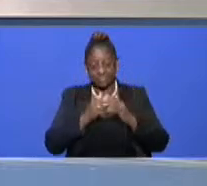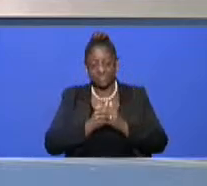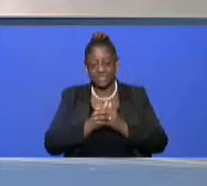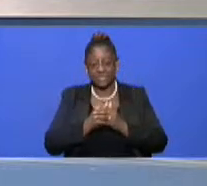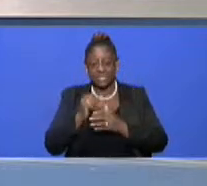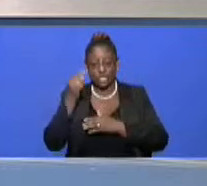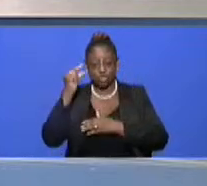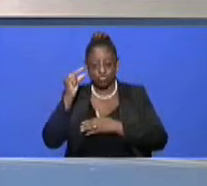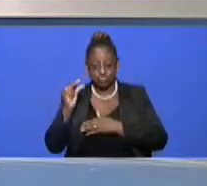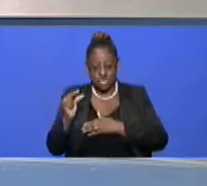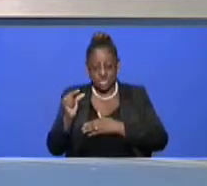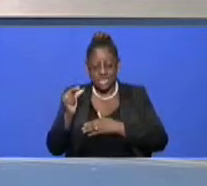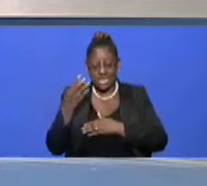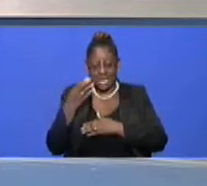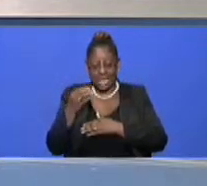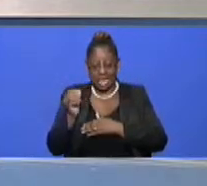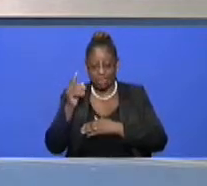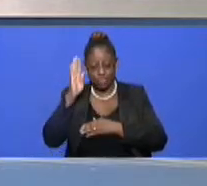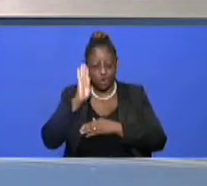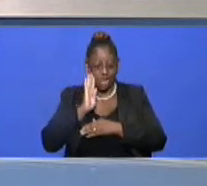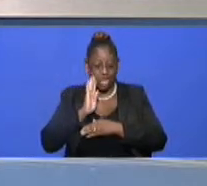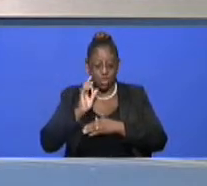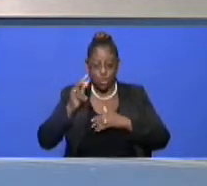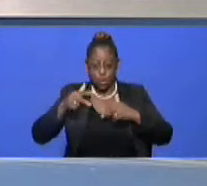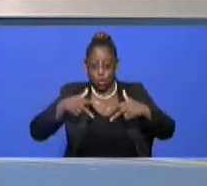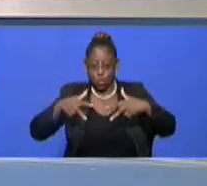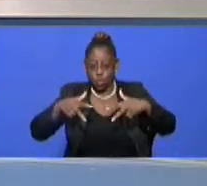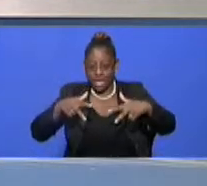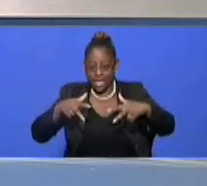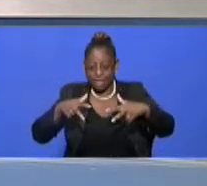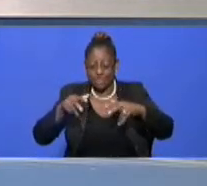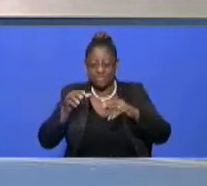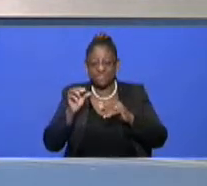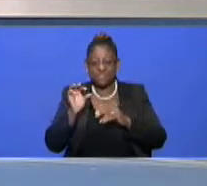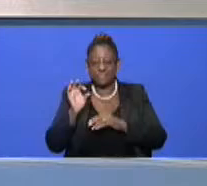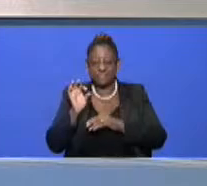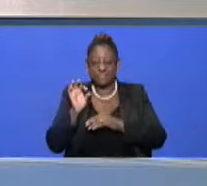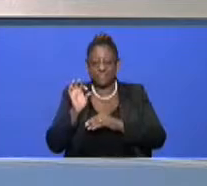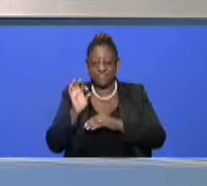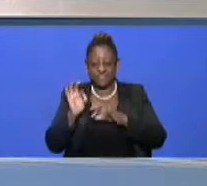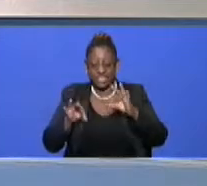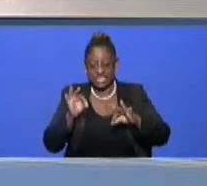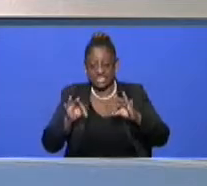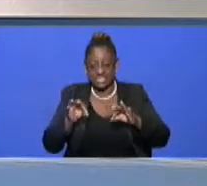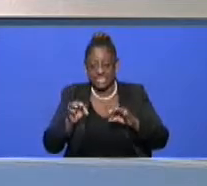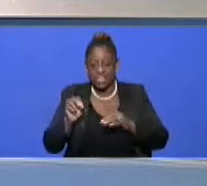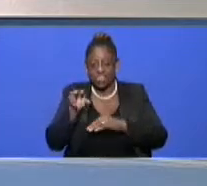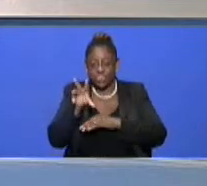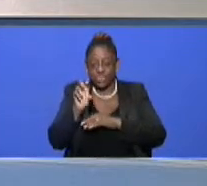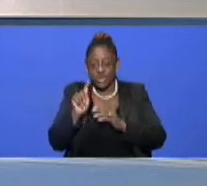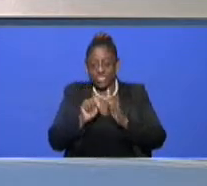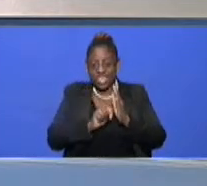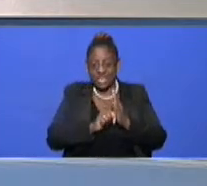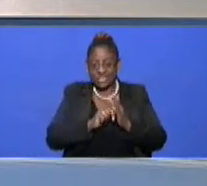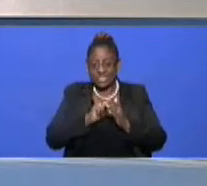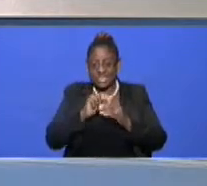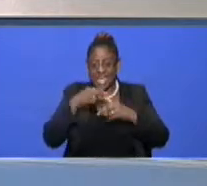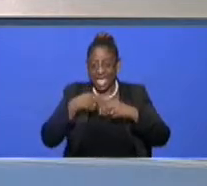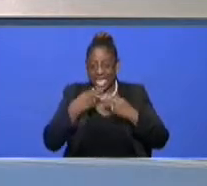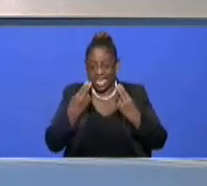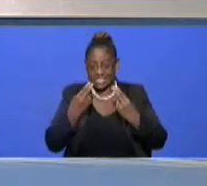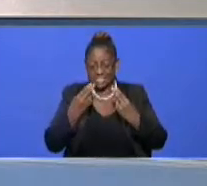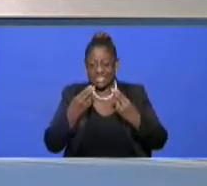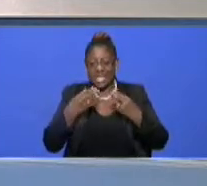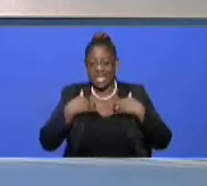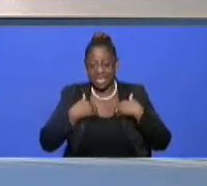greenish to brown, leathery with webbed feet. They're capable of producing up to 30,000 eggs in one cycle, and they